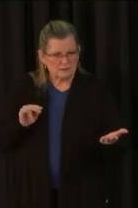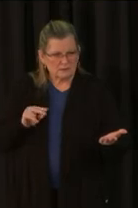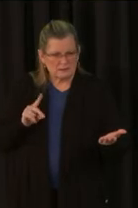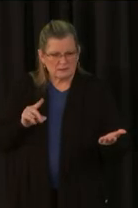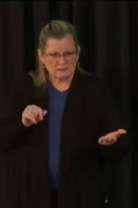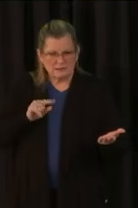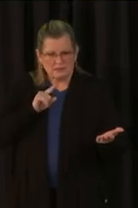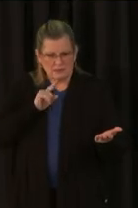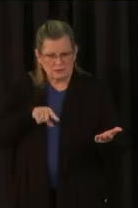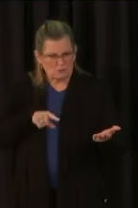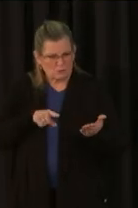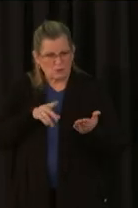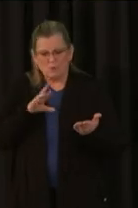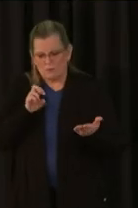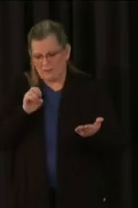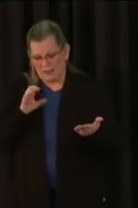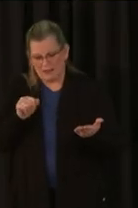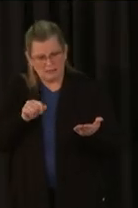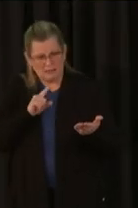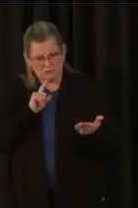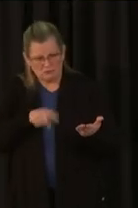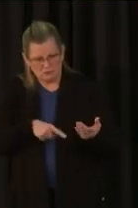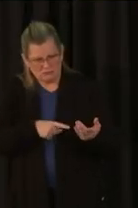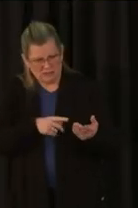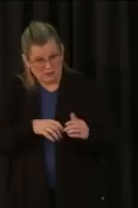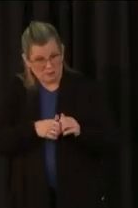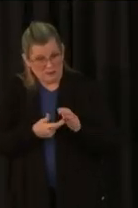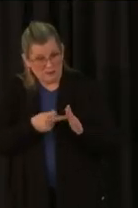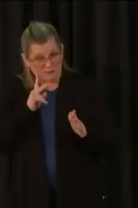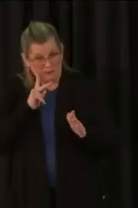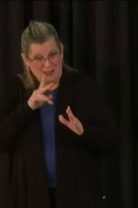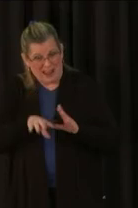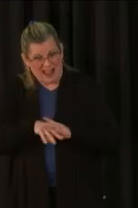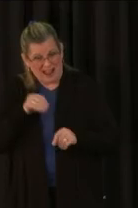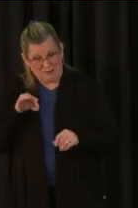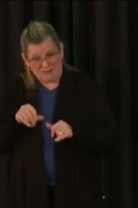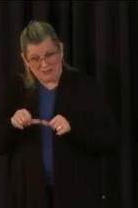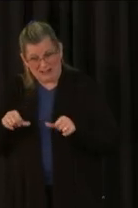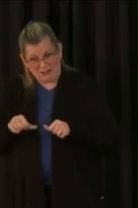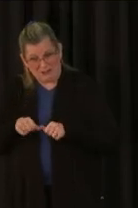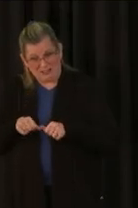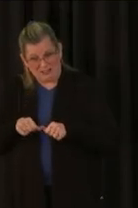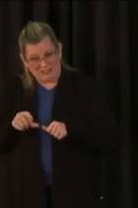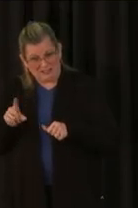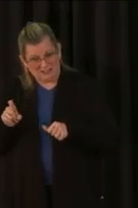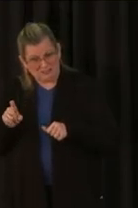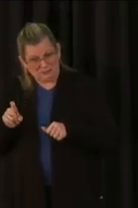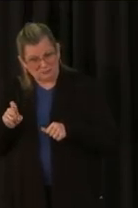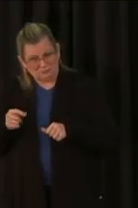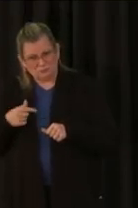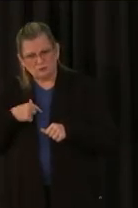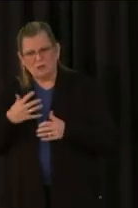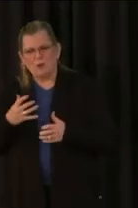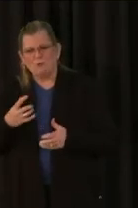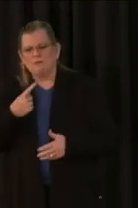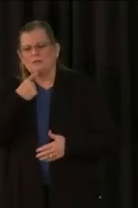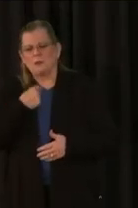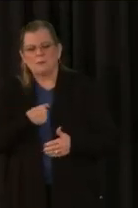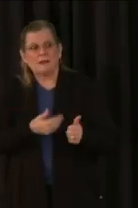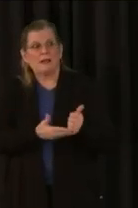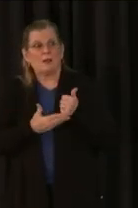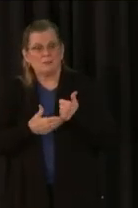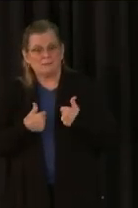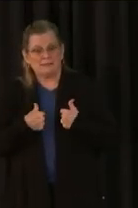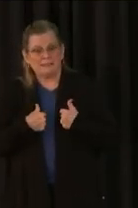In terms of keeping people sort of outside of the area? Rebecca, I'm looking for you to help me tell people, just stay away. Stay